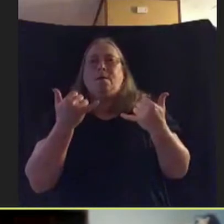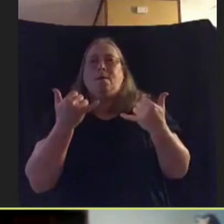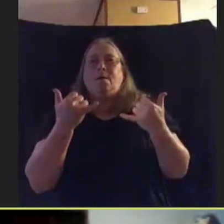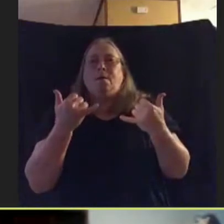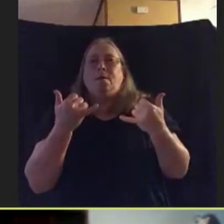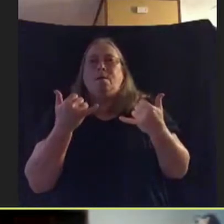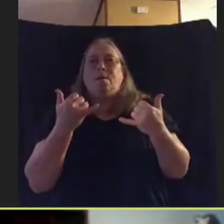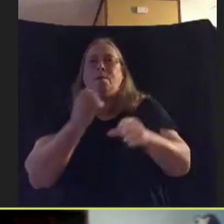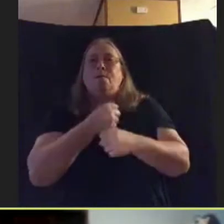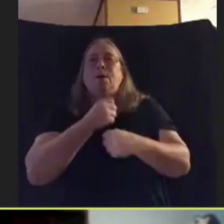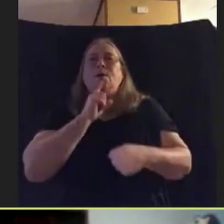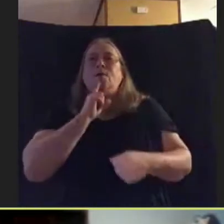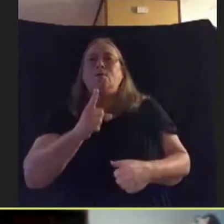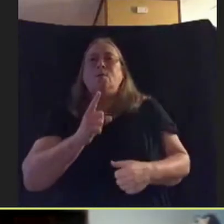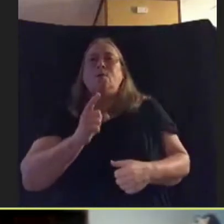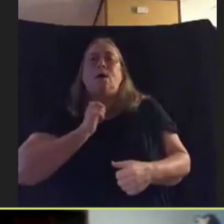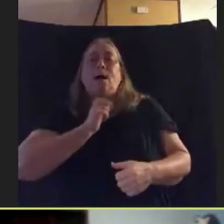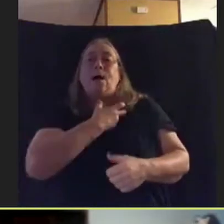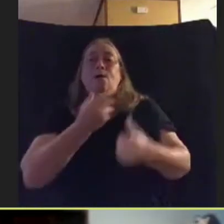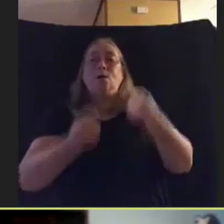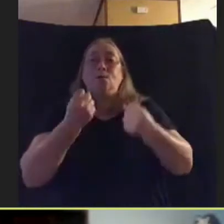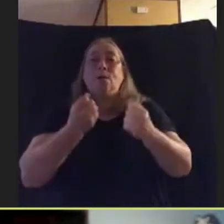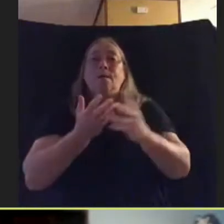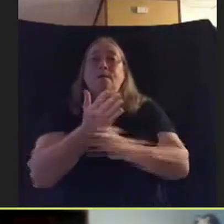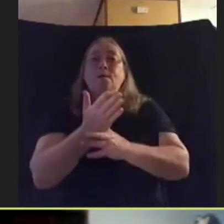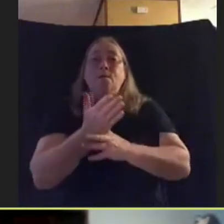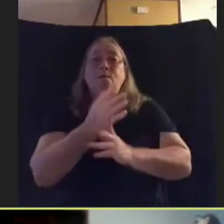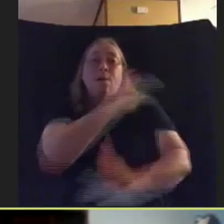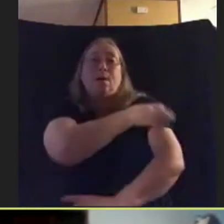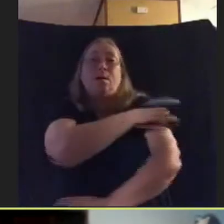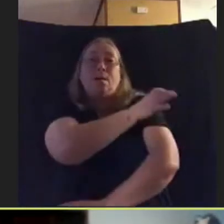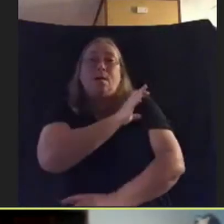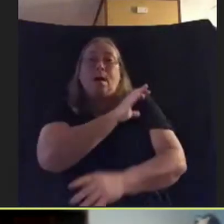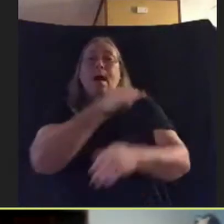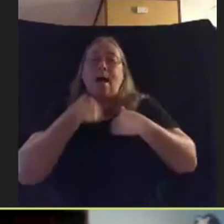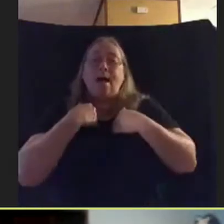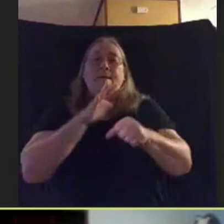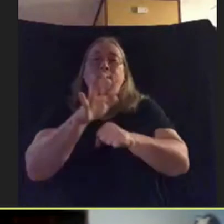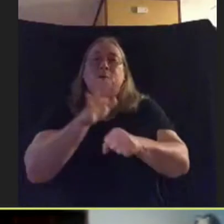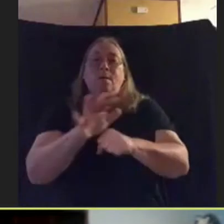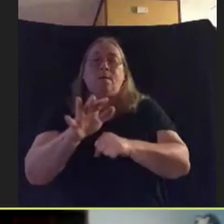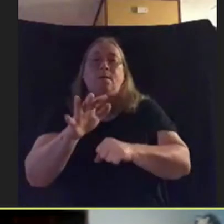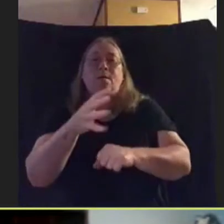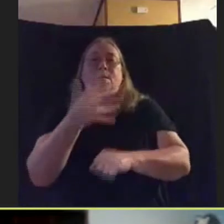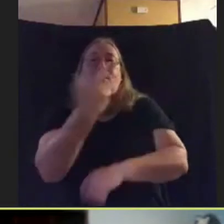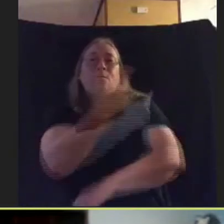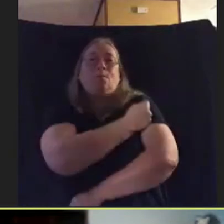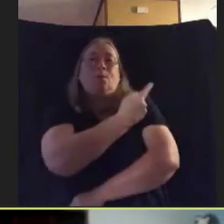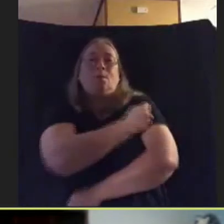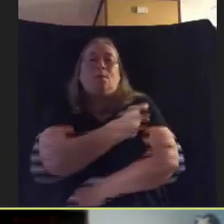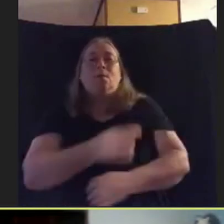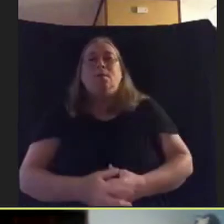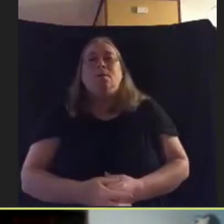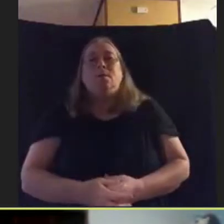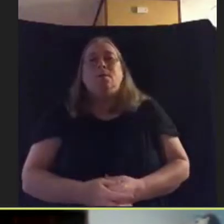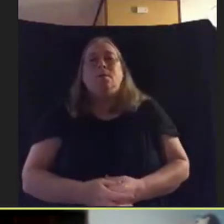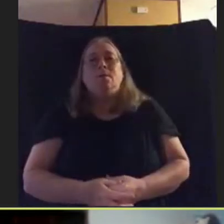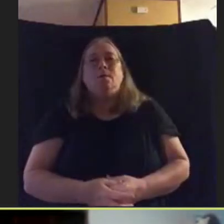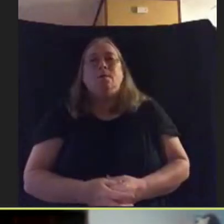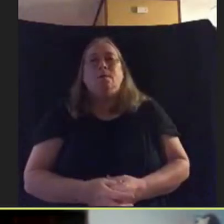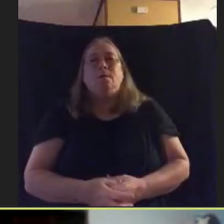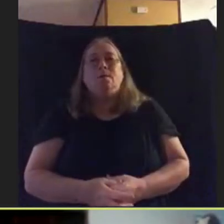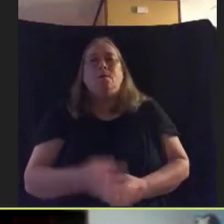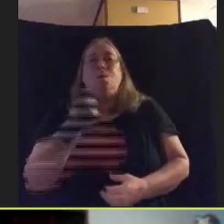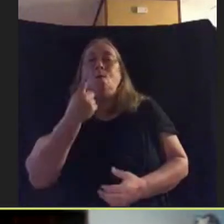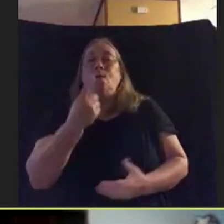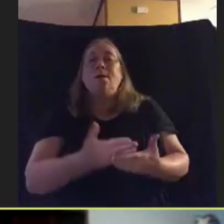make sure that our drive-through clinics are supplied, we're left with a modest amount of doses to spread around. One of the things that